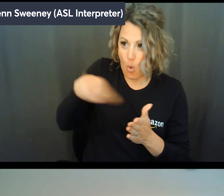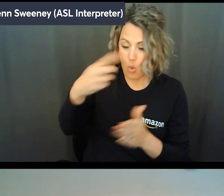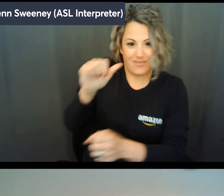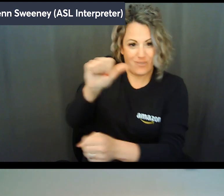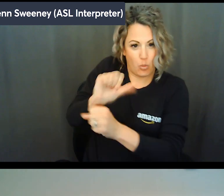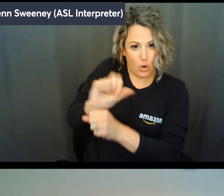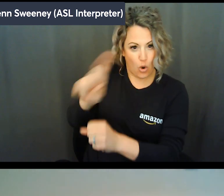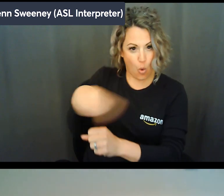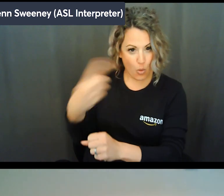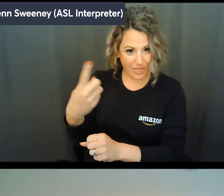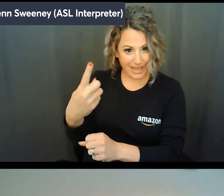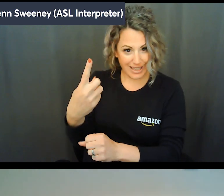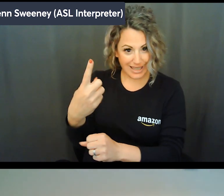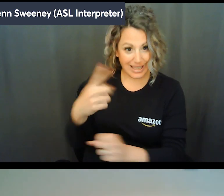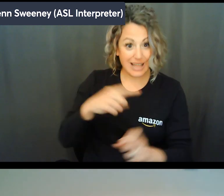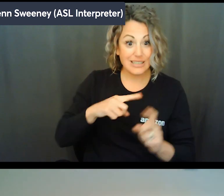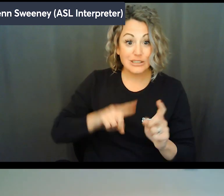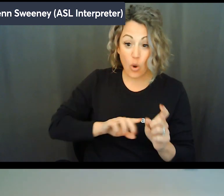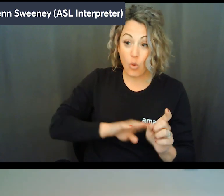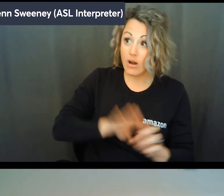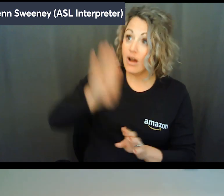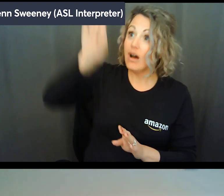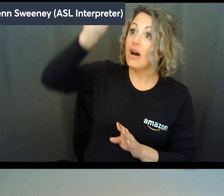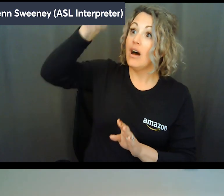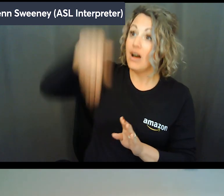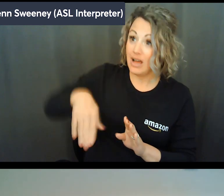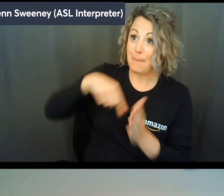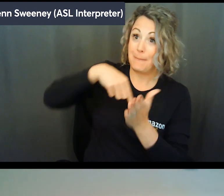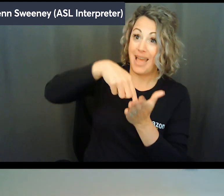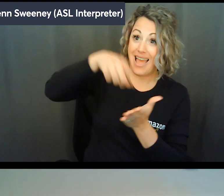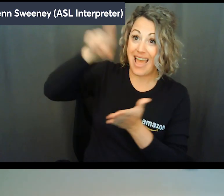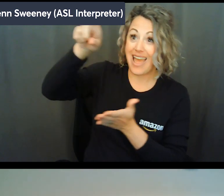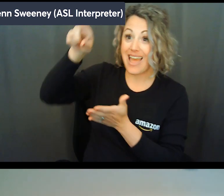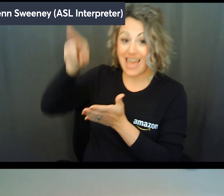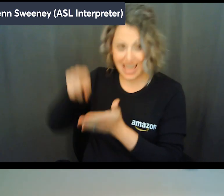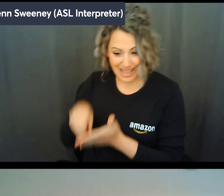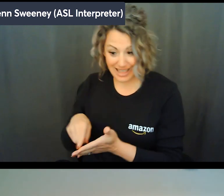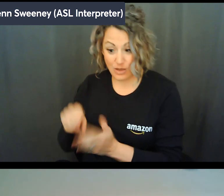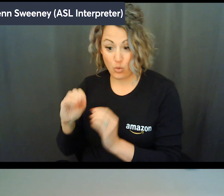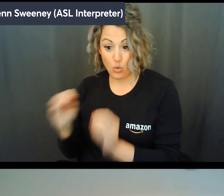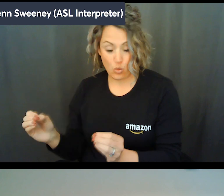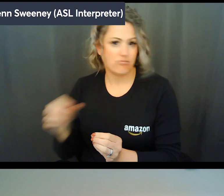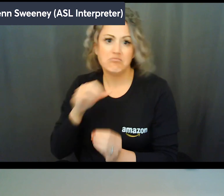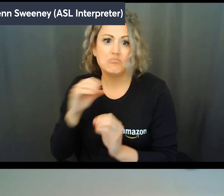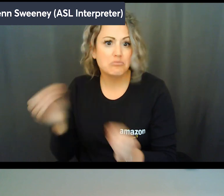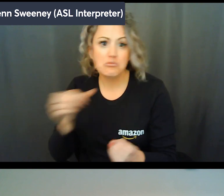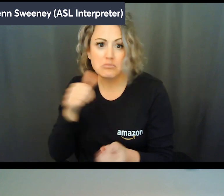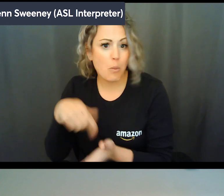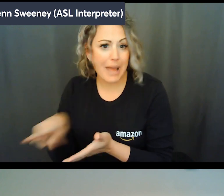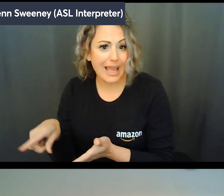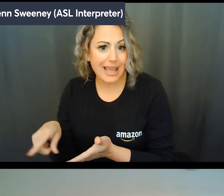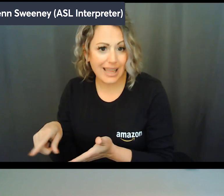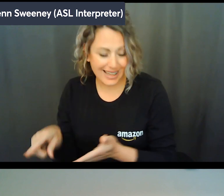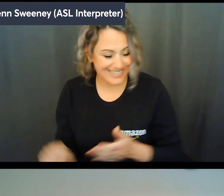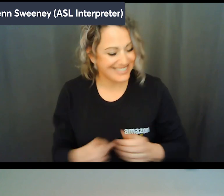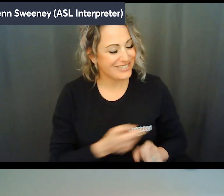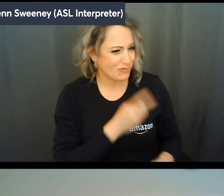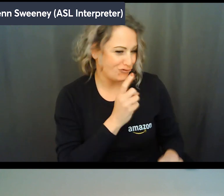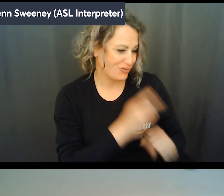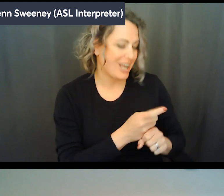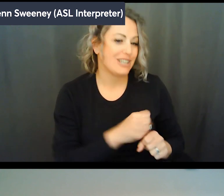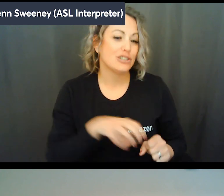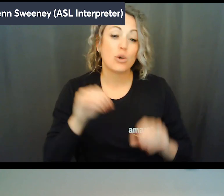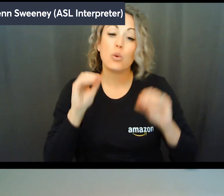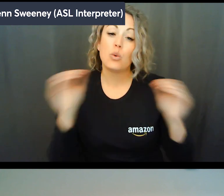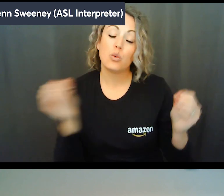paying nothing again after the job is done. That sounds amazing. yeah. So definitely. So it means, and that is why serverless inference is